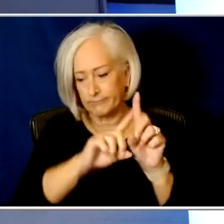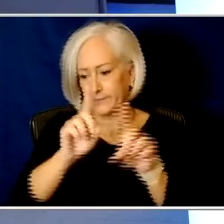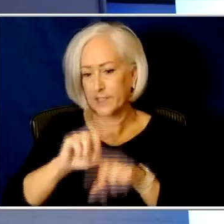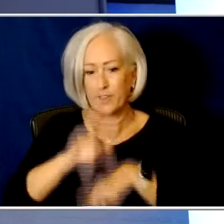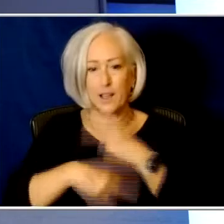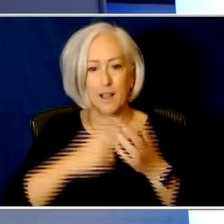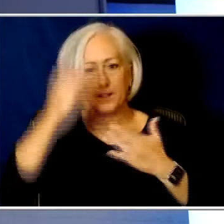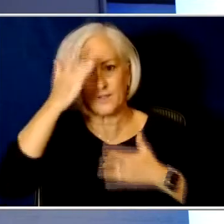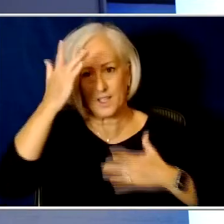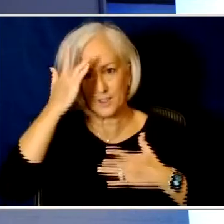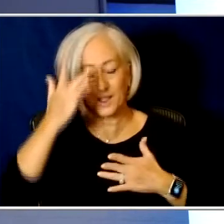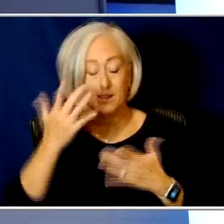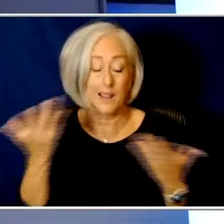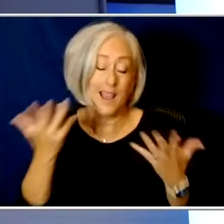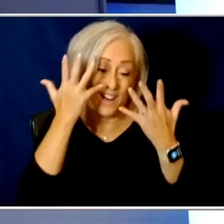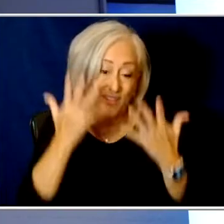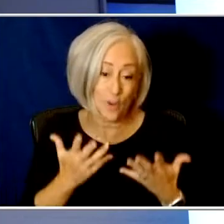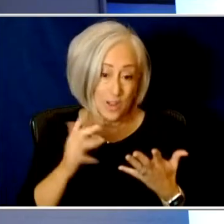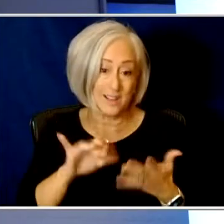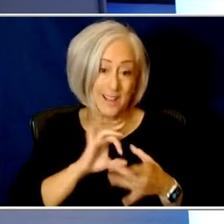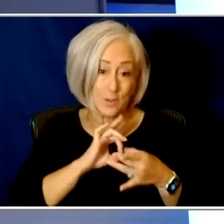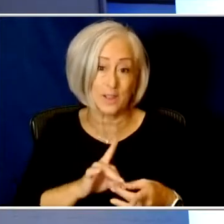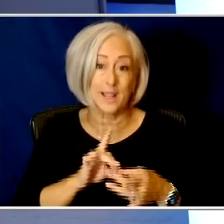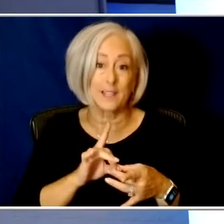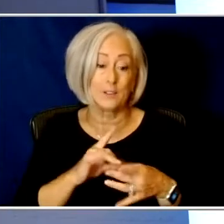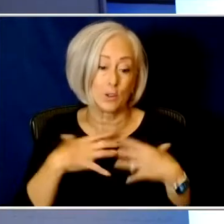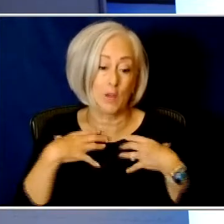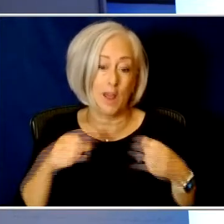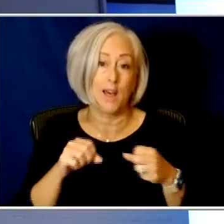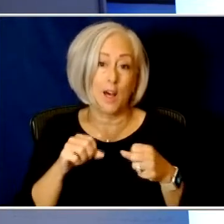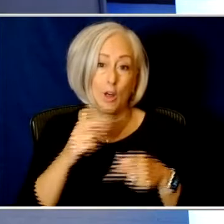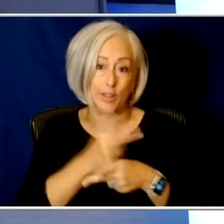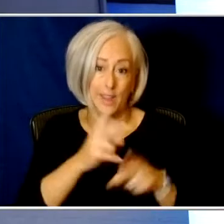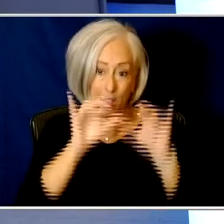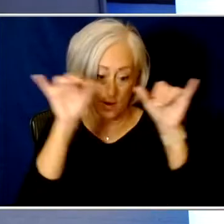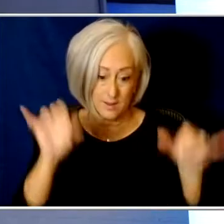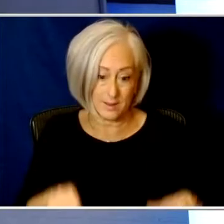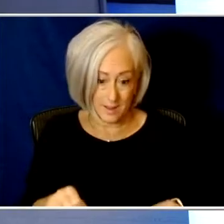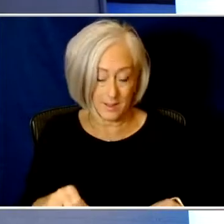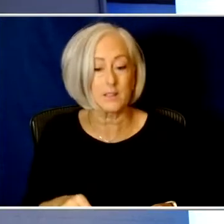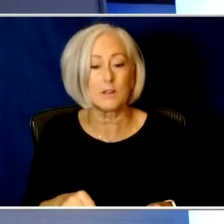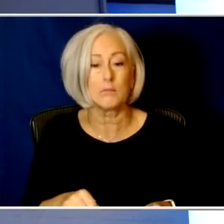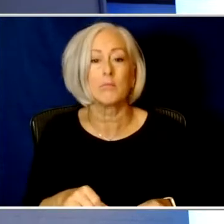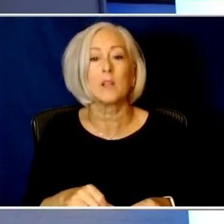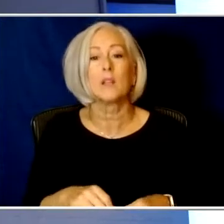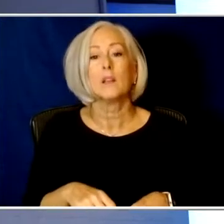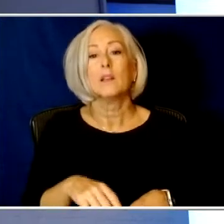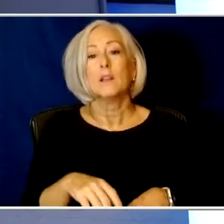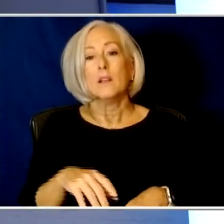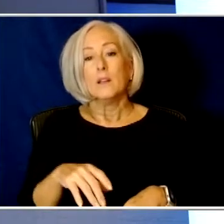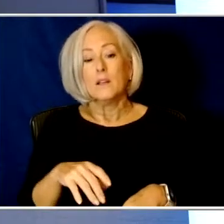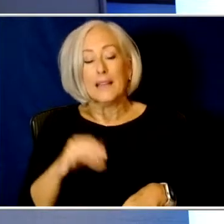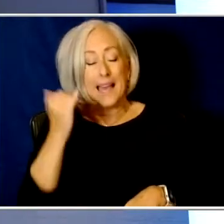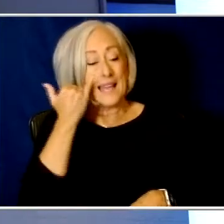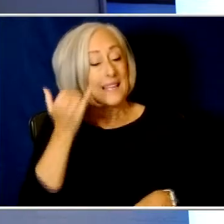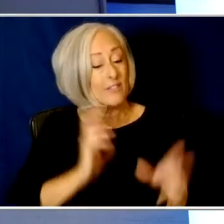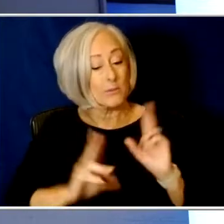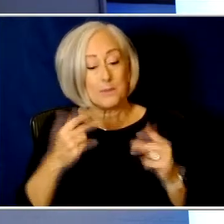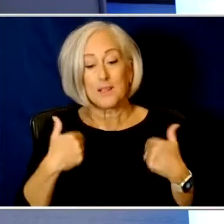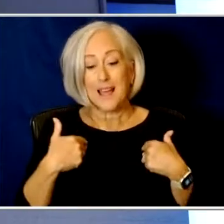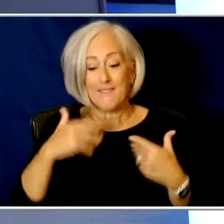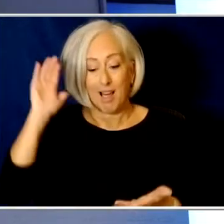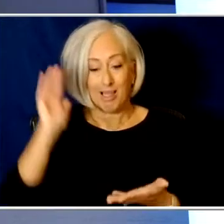system, unfortunately, is that all these factors can lead people to have a less healthy life, and when they do, they can't be engaged in society, they